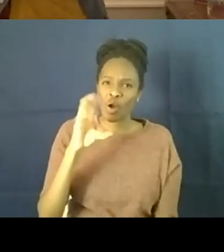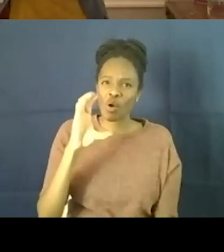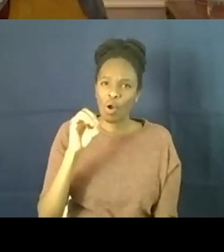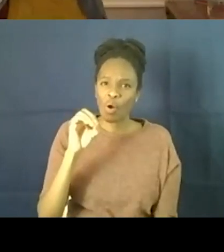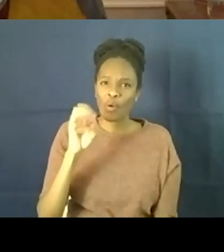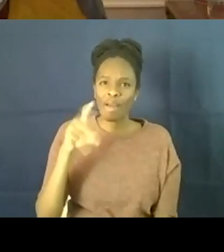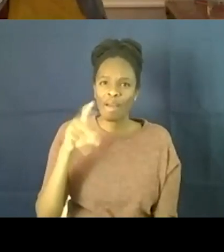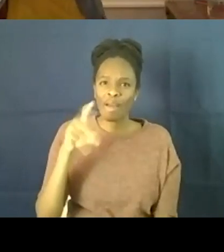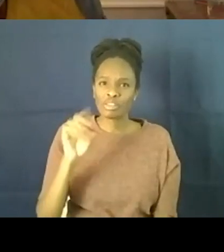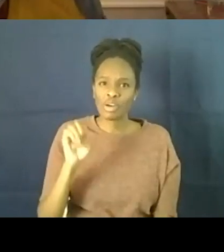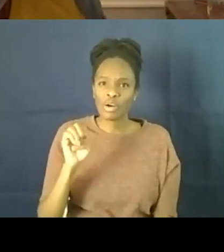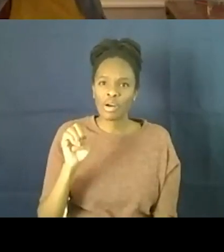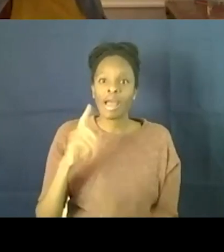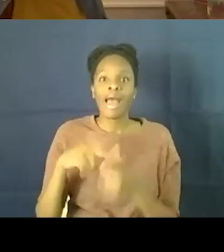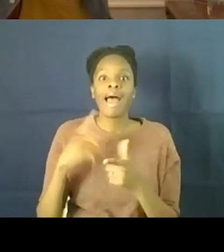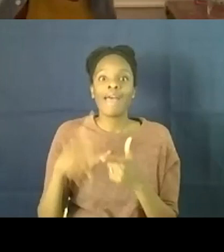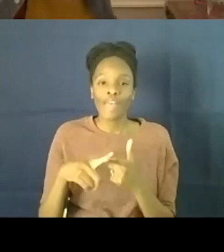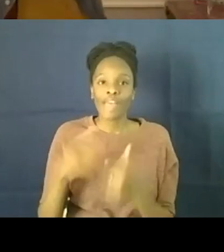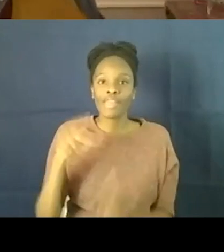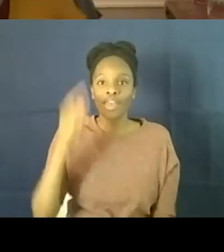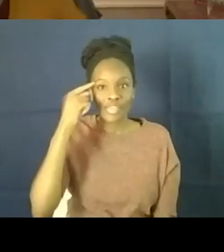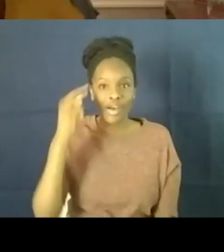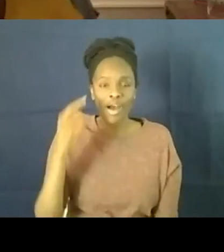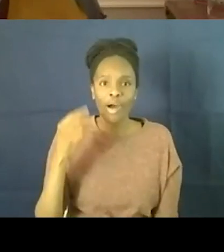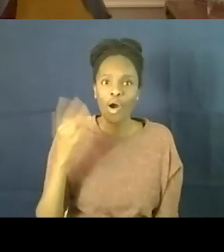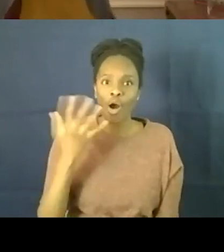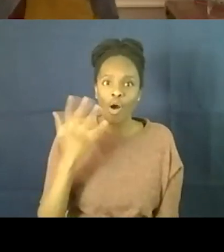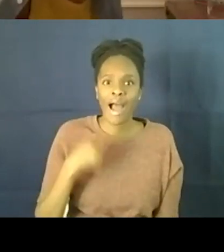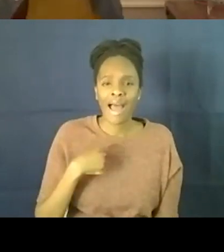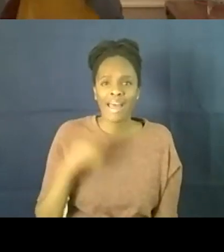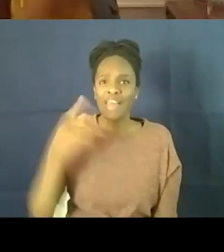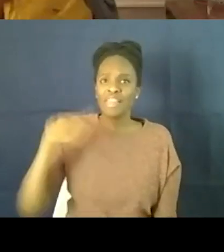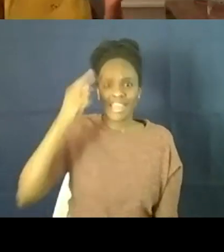oh, so they think that I'm like this shade throwing. No!